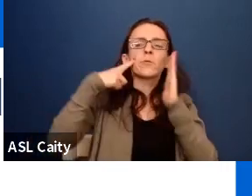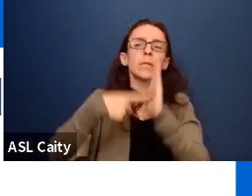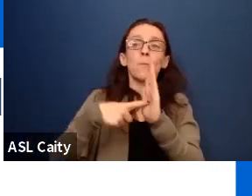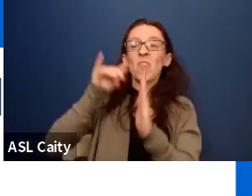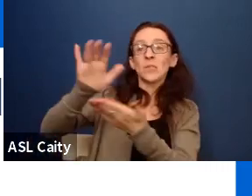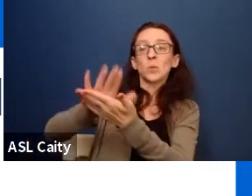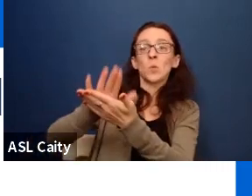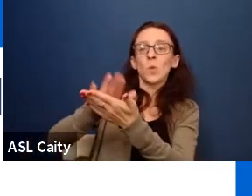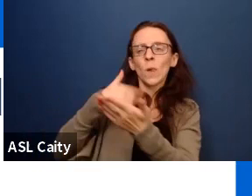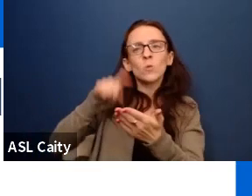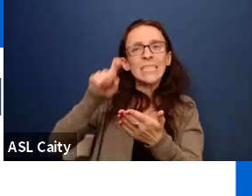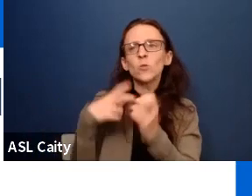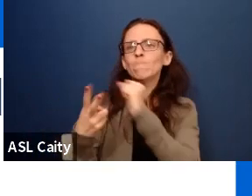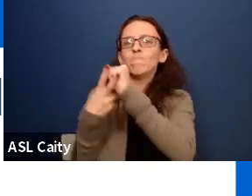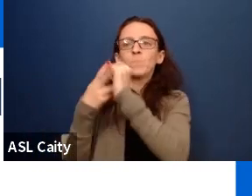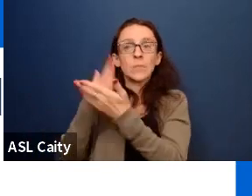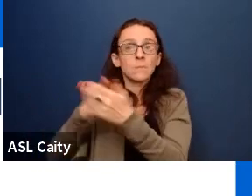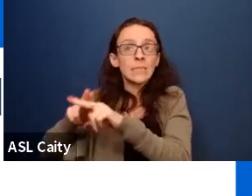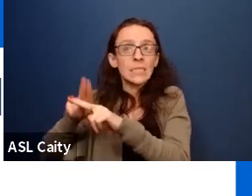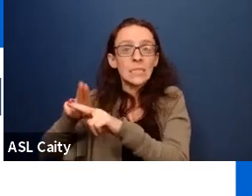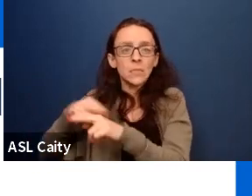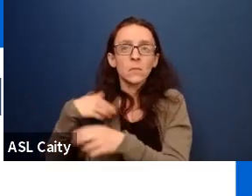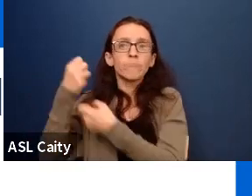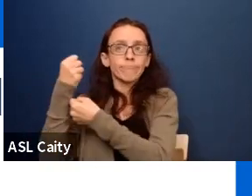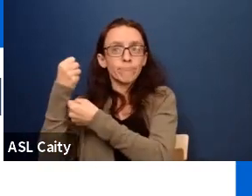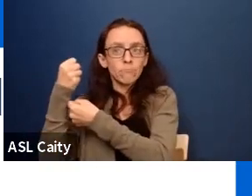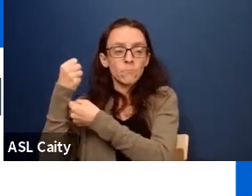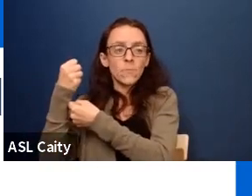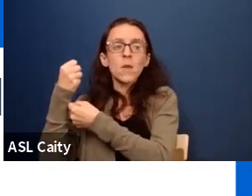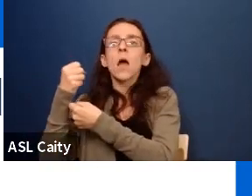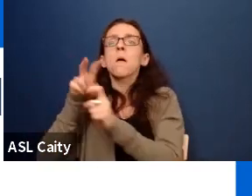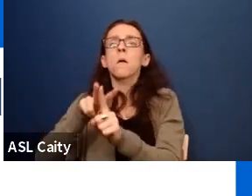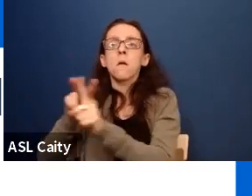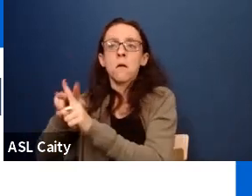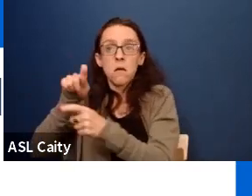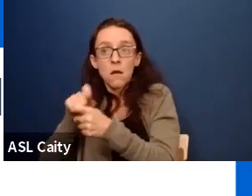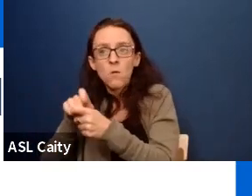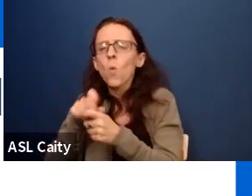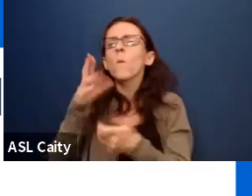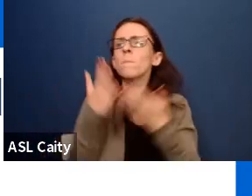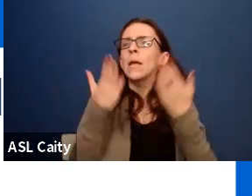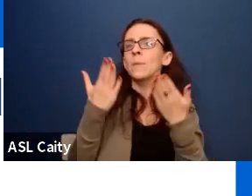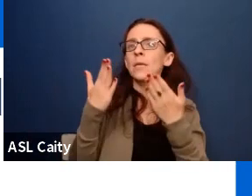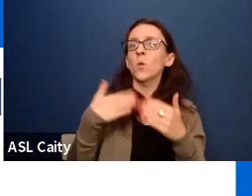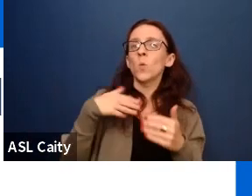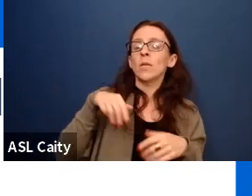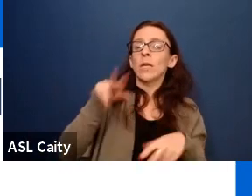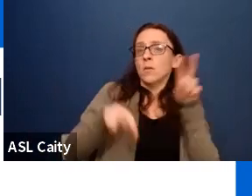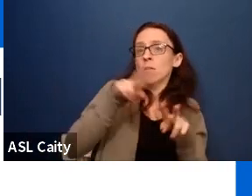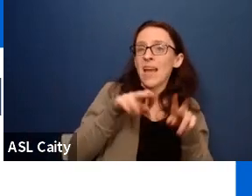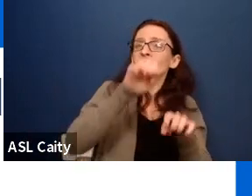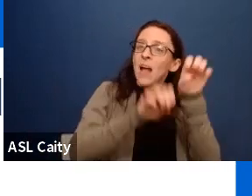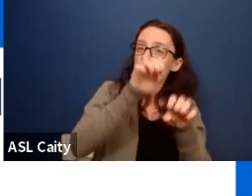or to potentially reassign a student to a different tier based on information. But we would